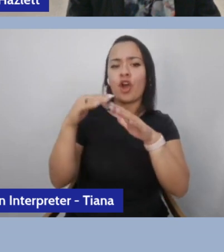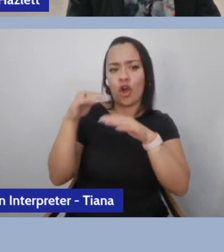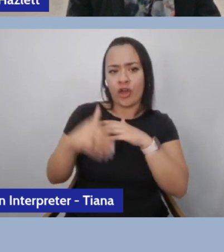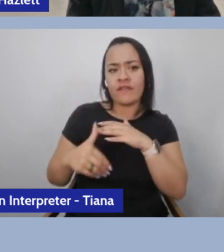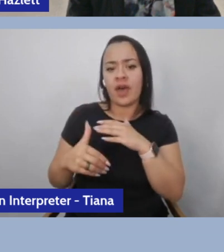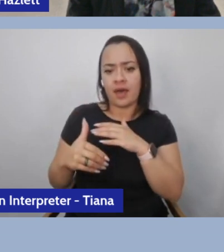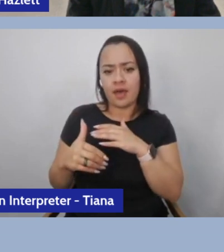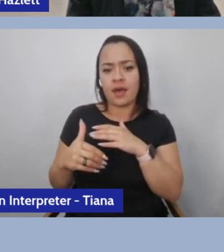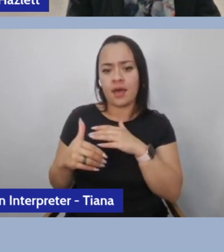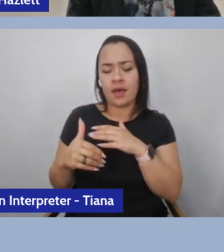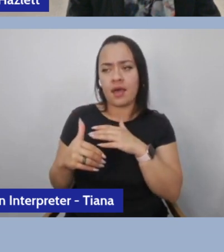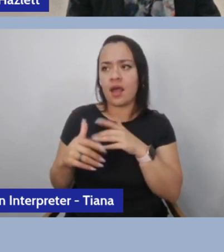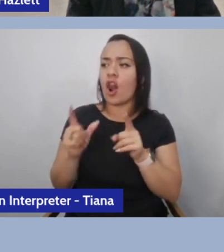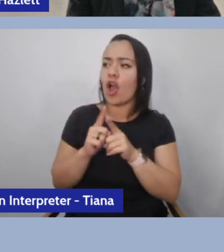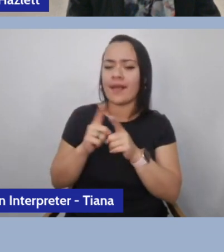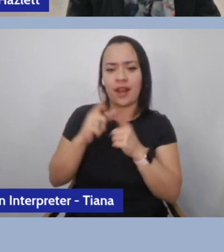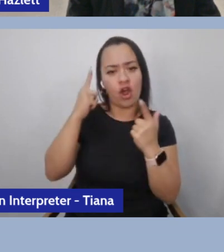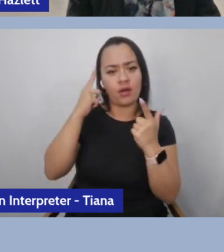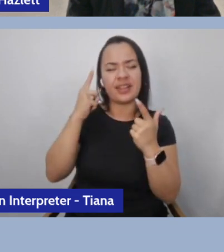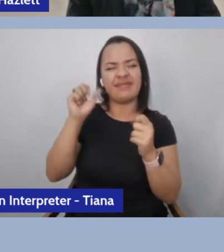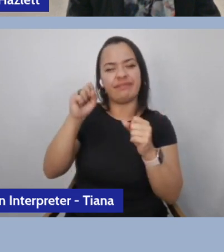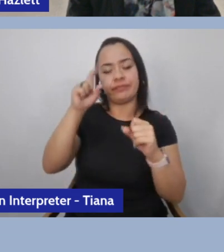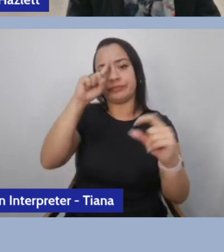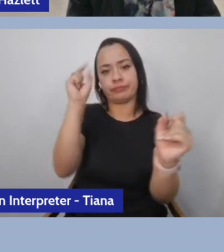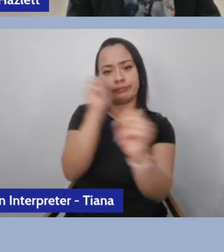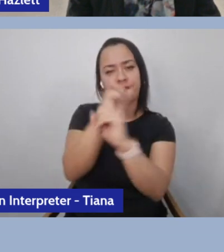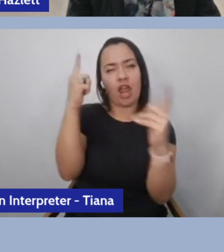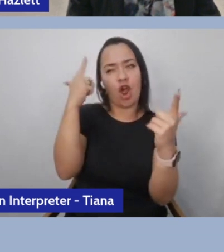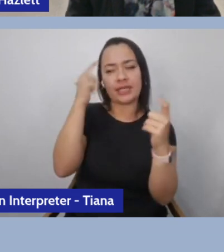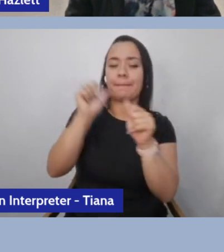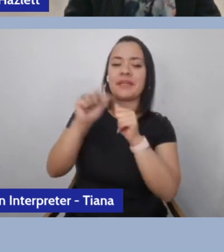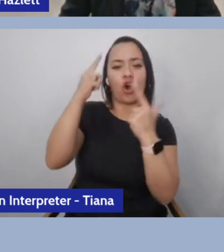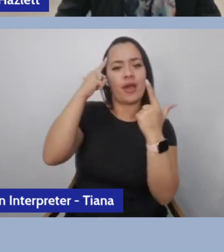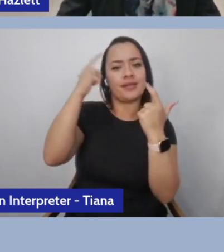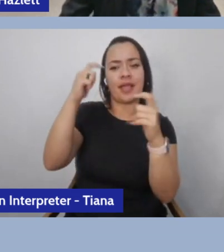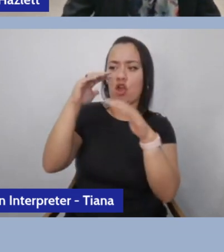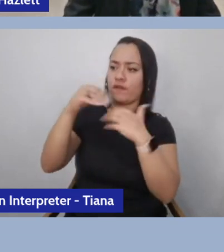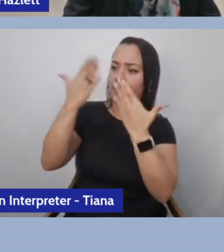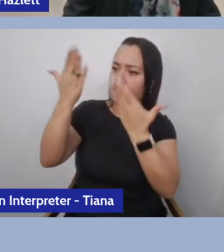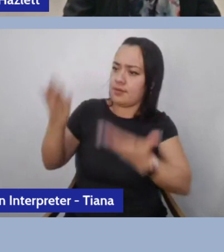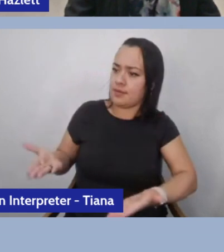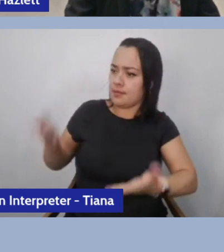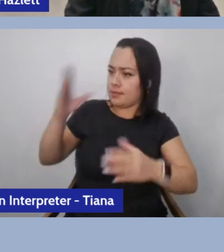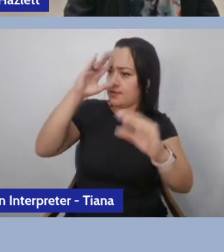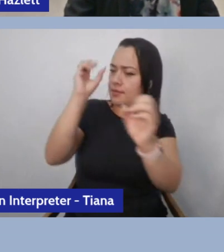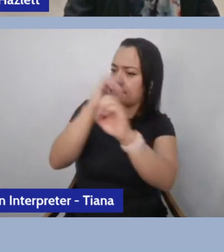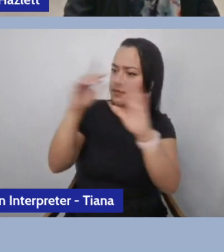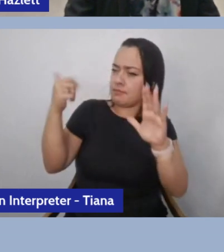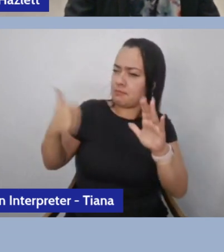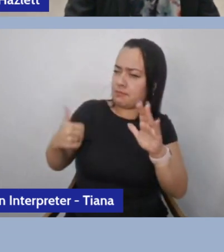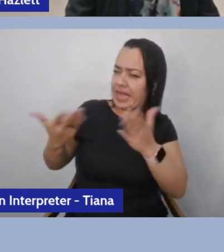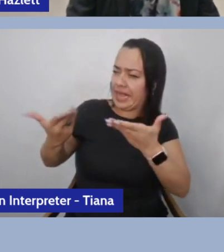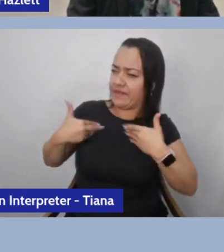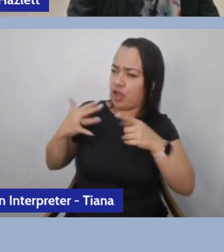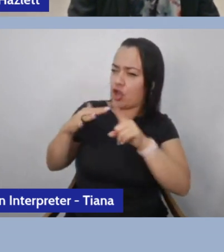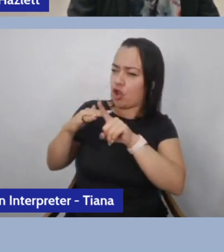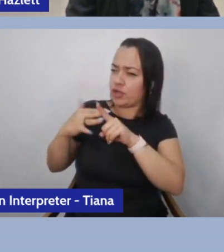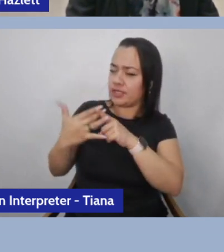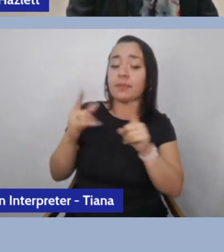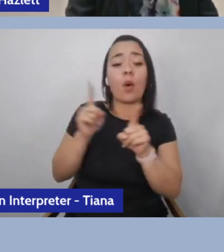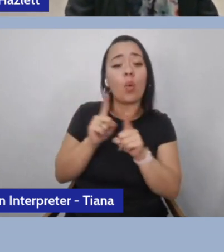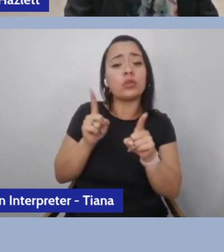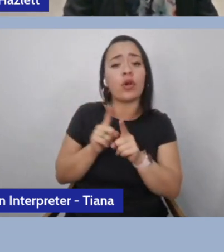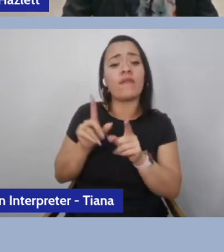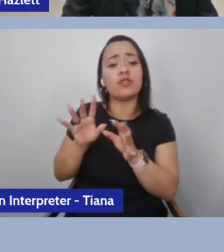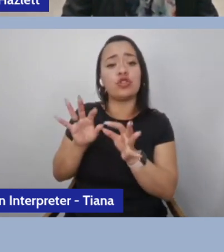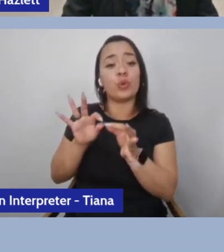an idea about this person, and it provides a context to interpret,